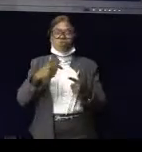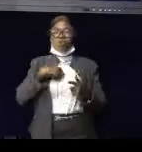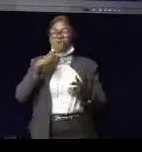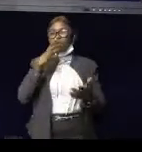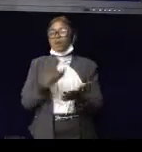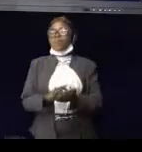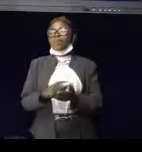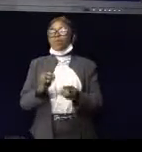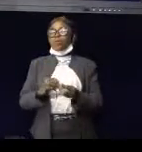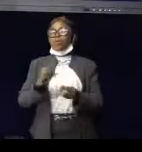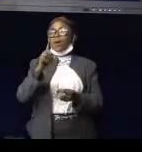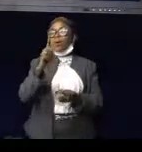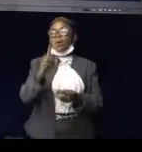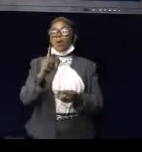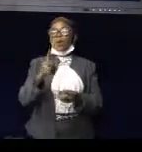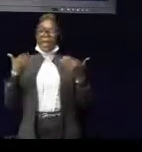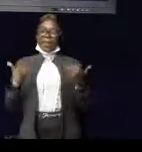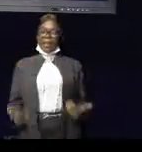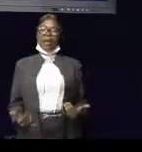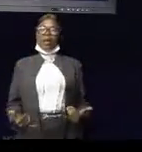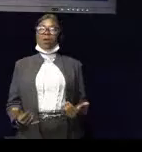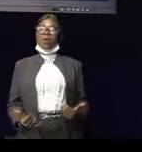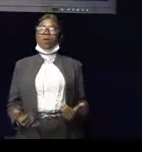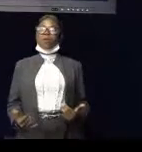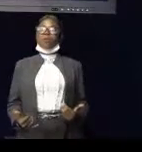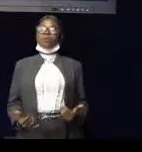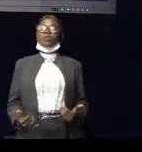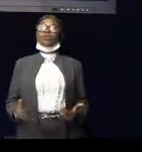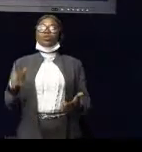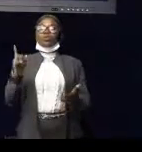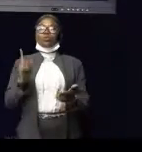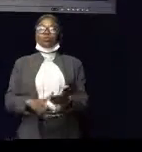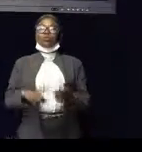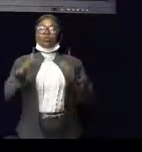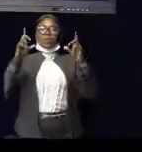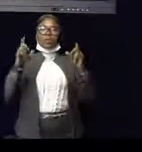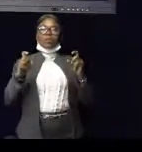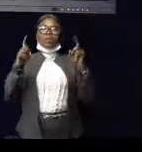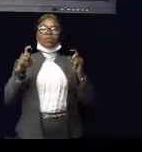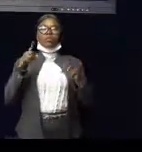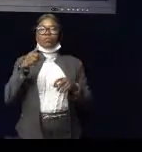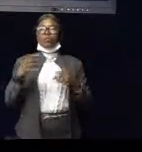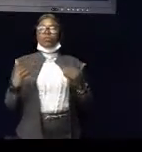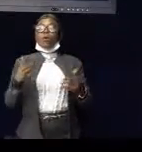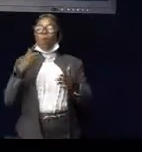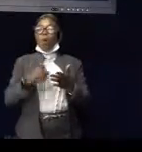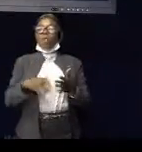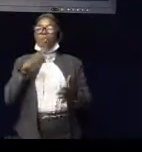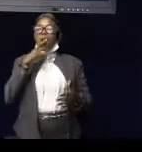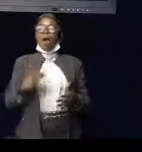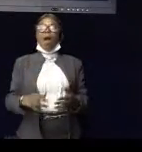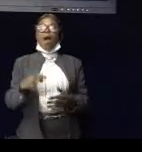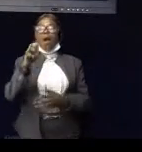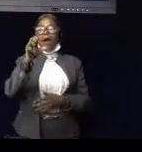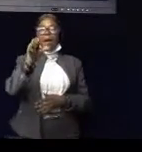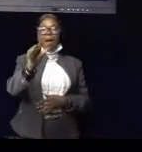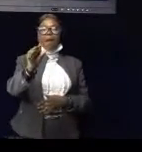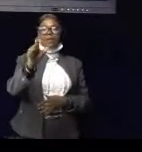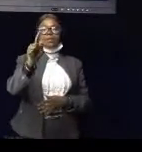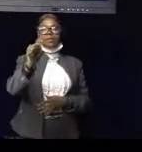100% attention in today's lesson. Now, onto the evaluation. What are